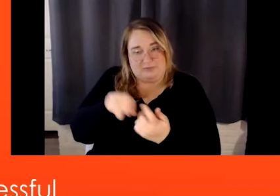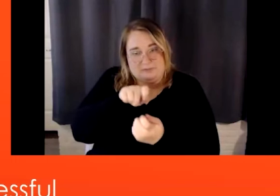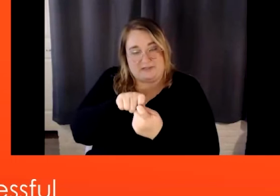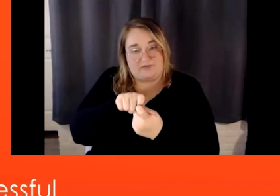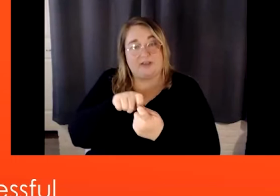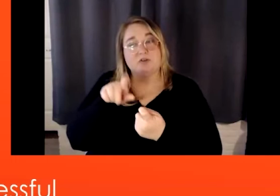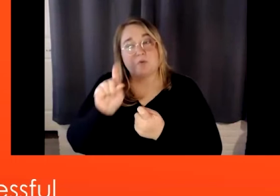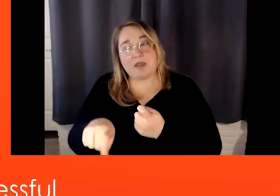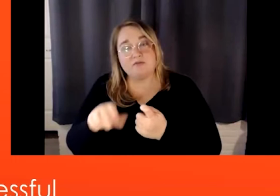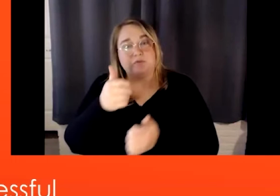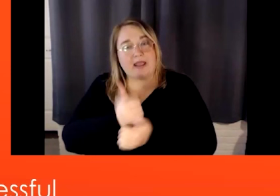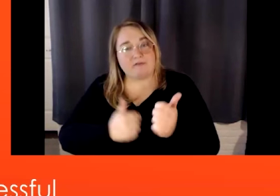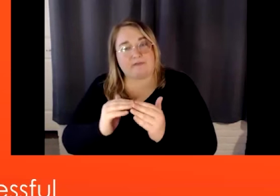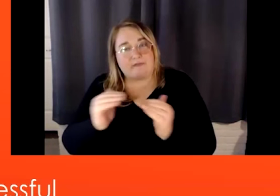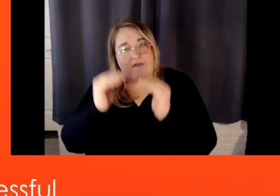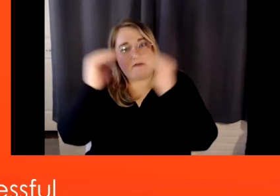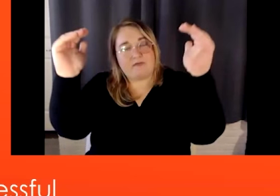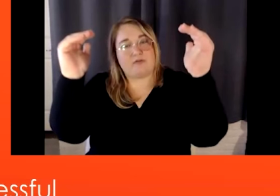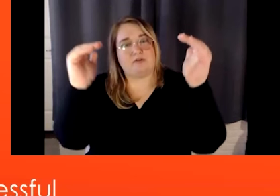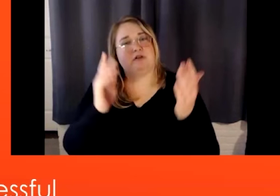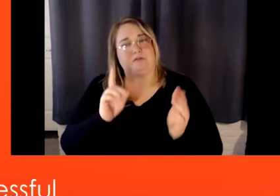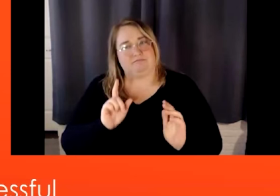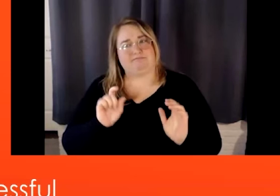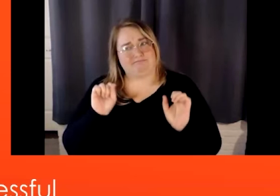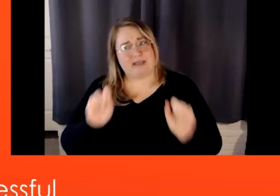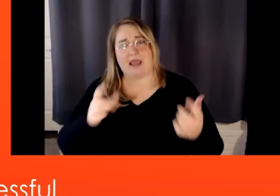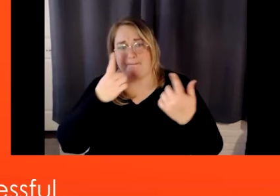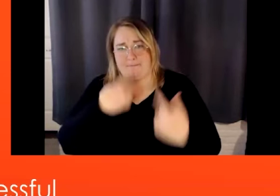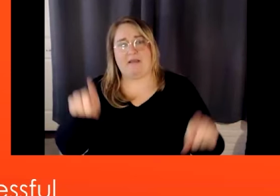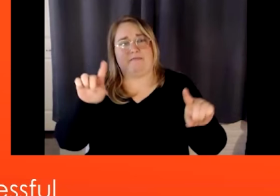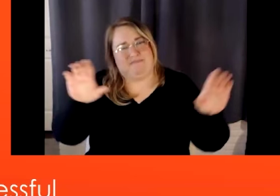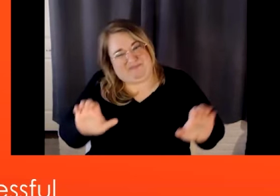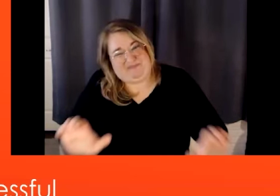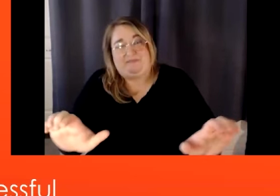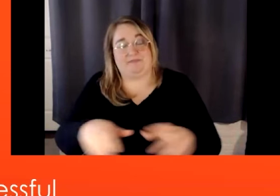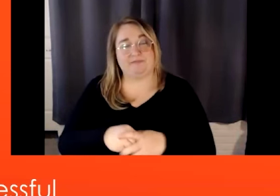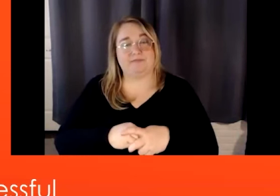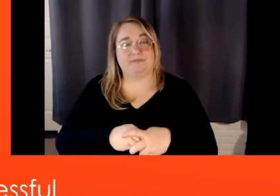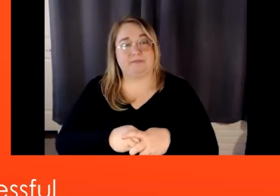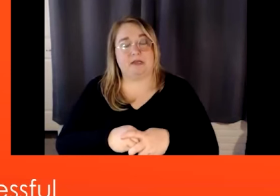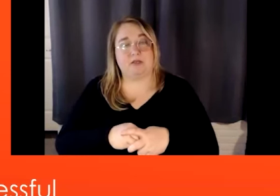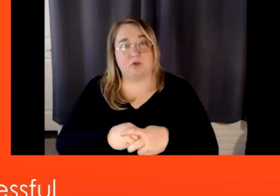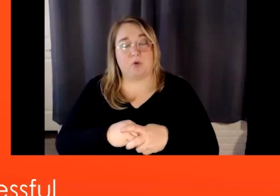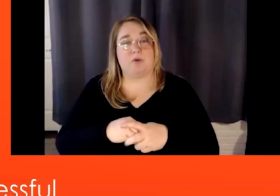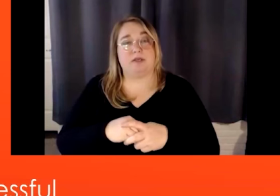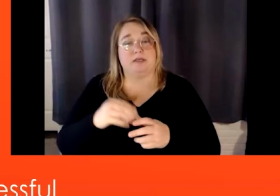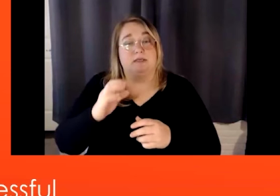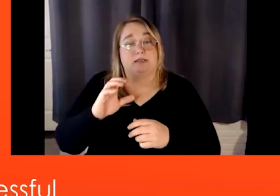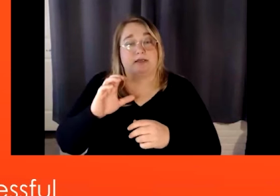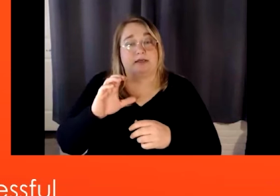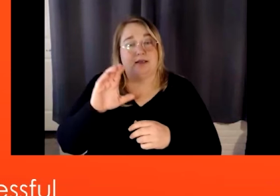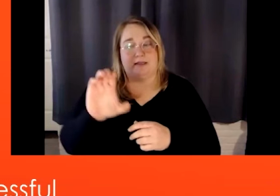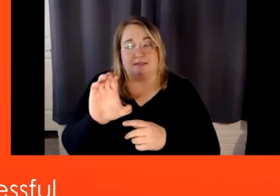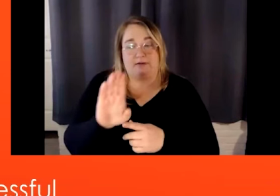one of the things we're going to find is that in order to get through a competency-based system or program,